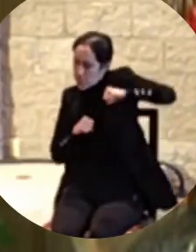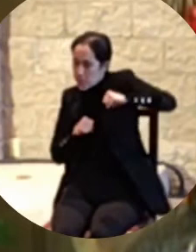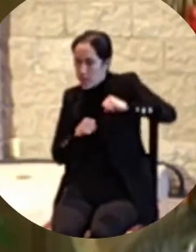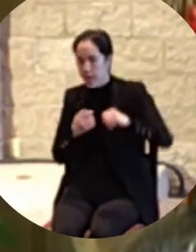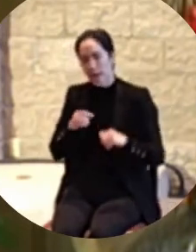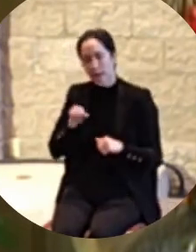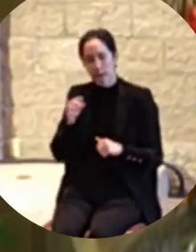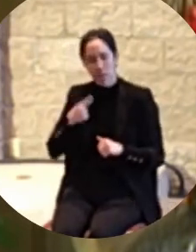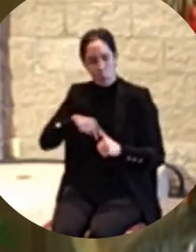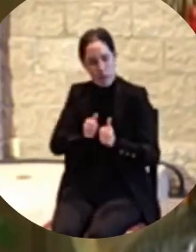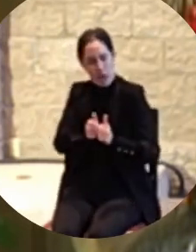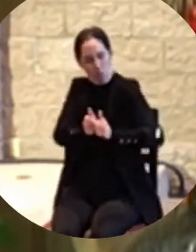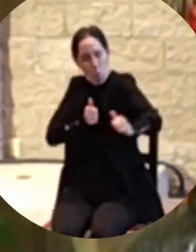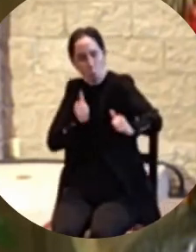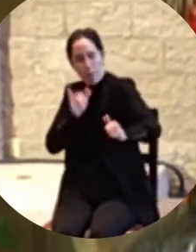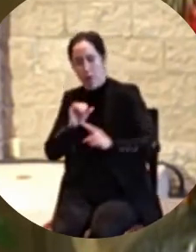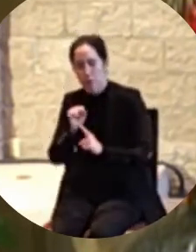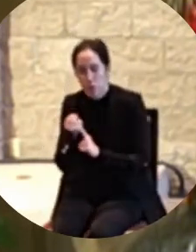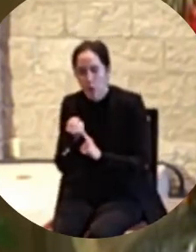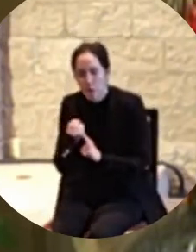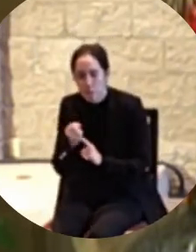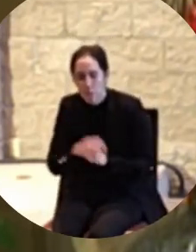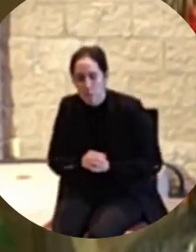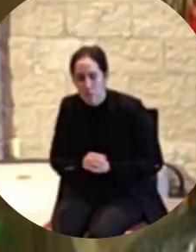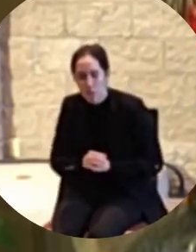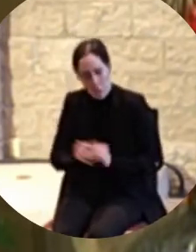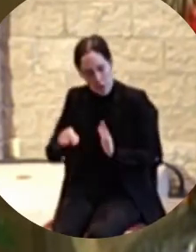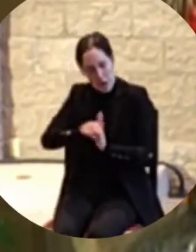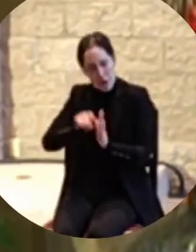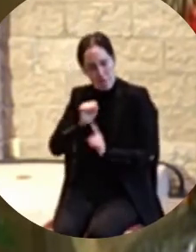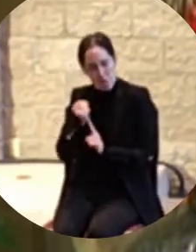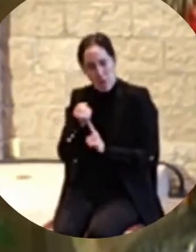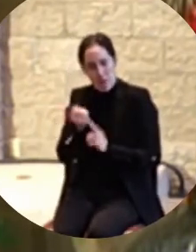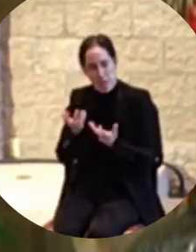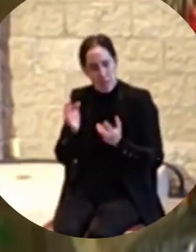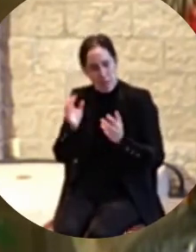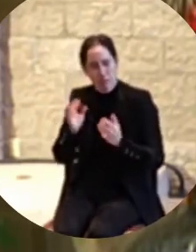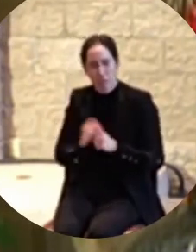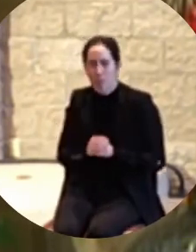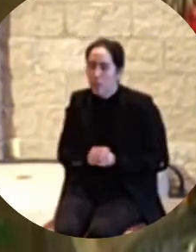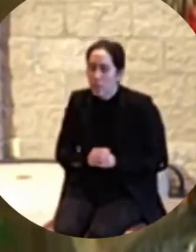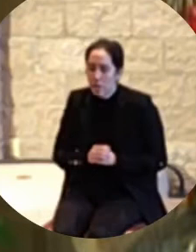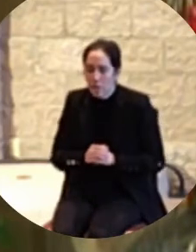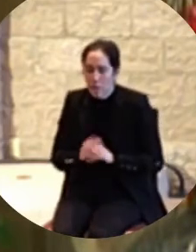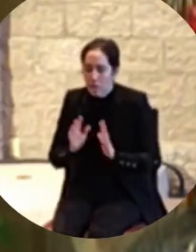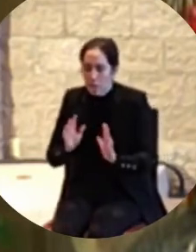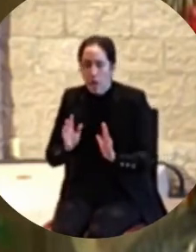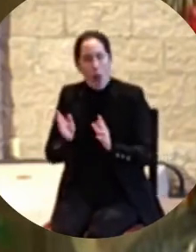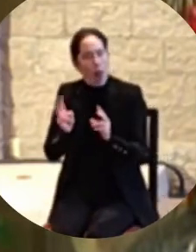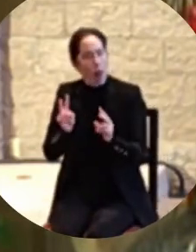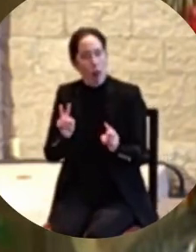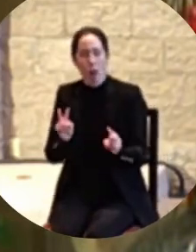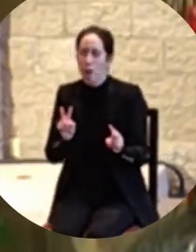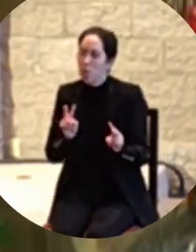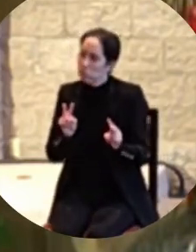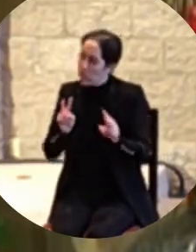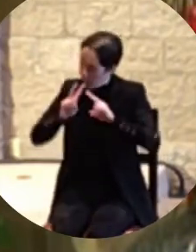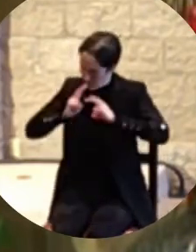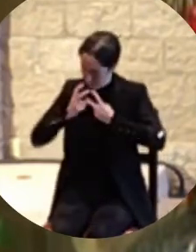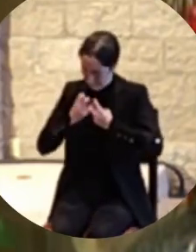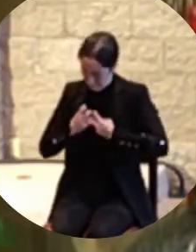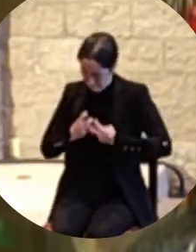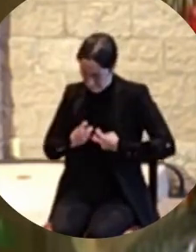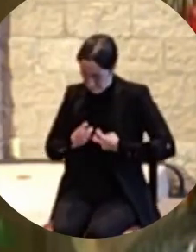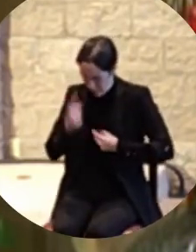it, this undesirable condition of the soul. So just look yourself over and see what it is that makes it necessary for you to go through hell